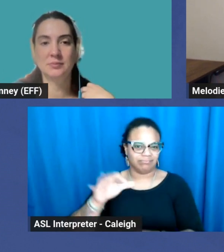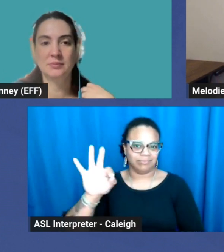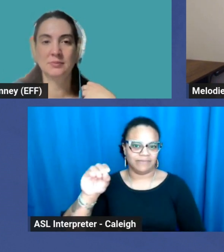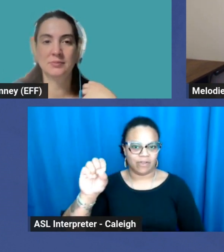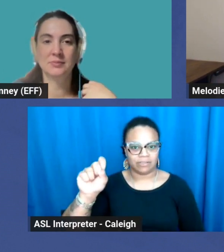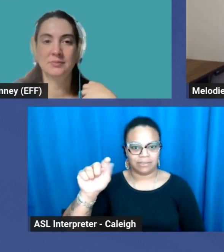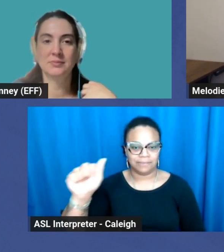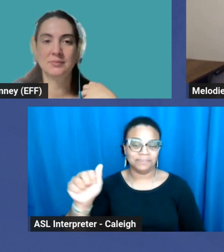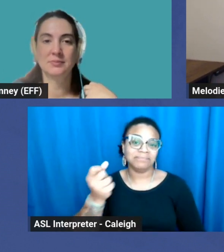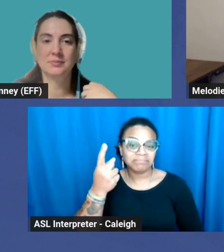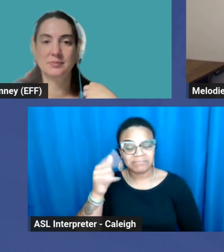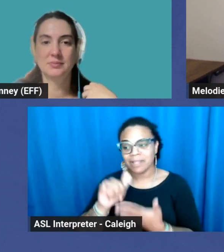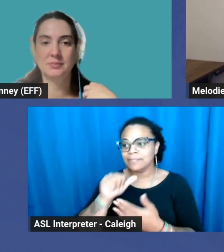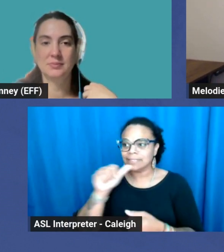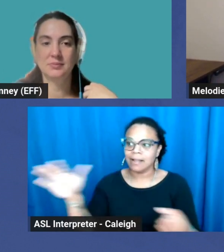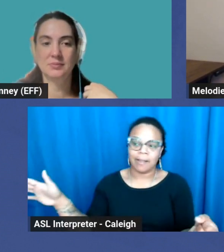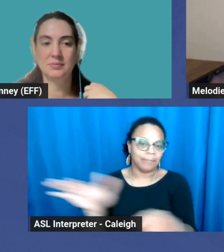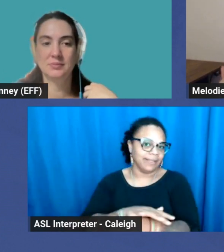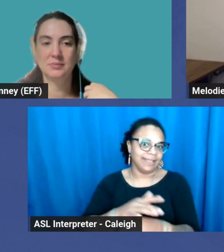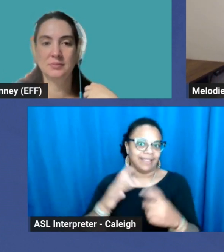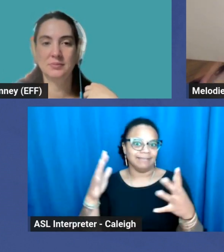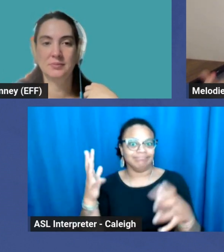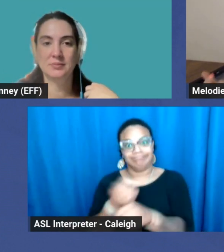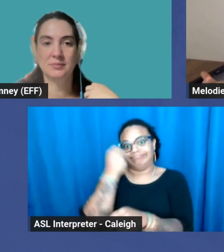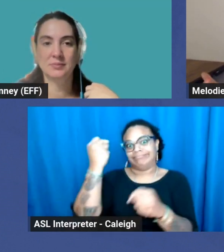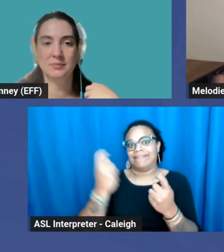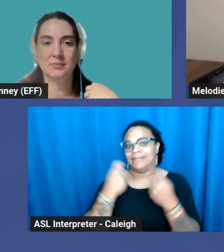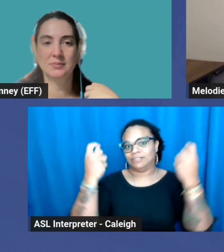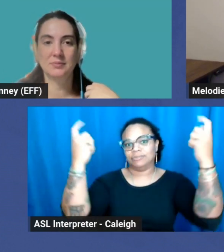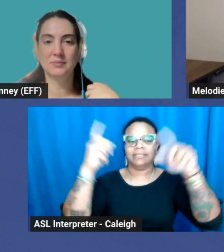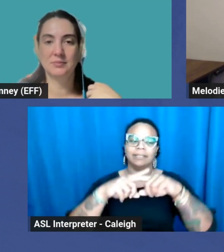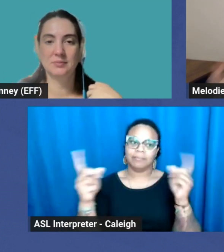landmark victory, I think the Supreme Court decision that came out of